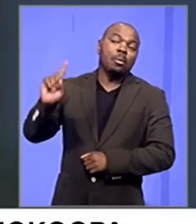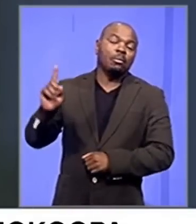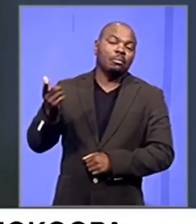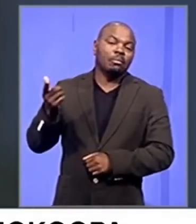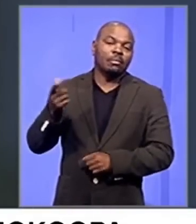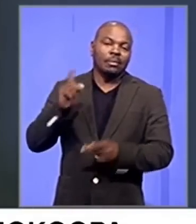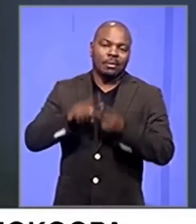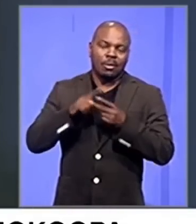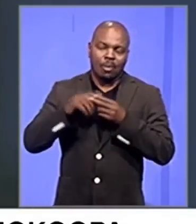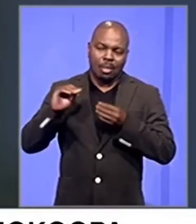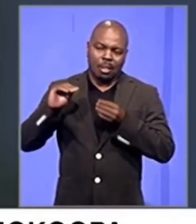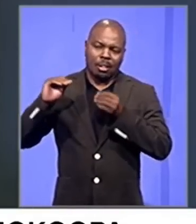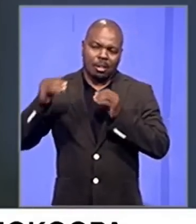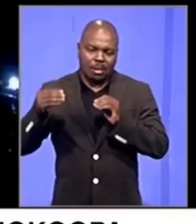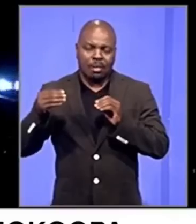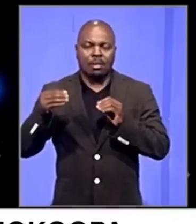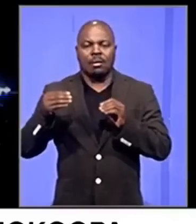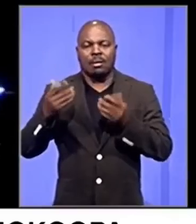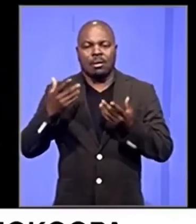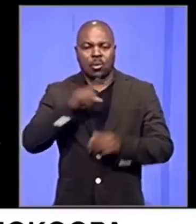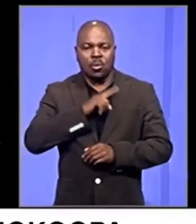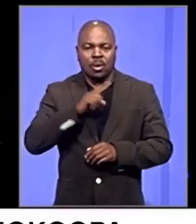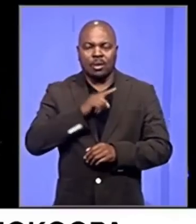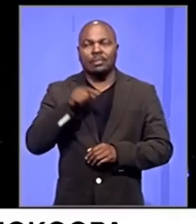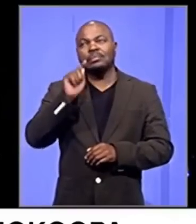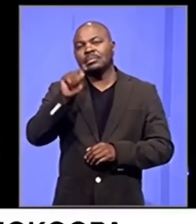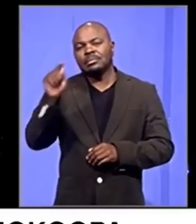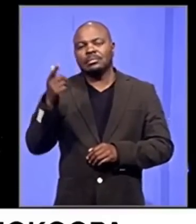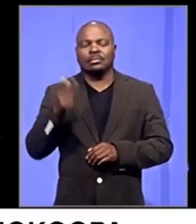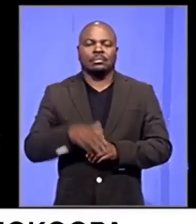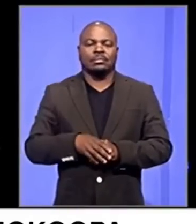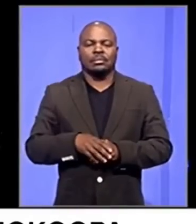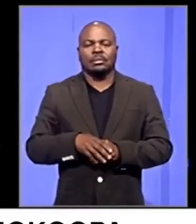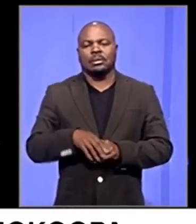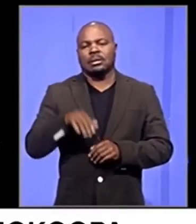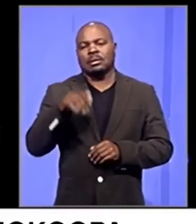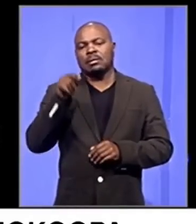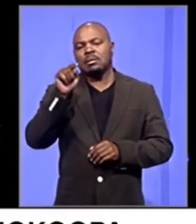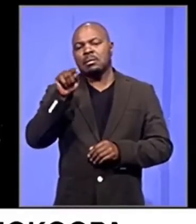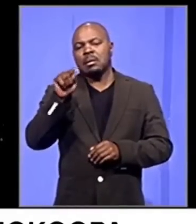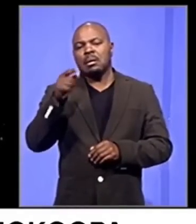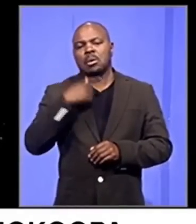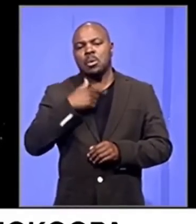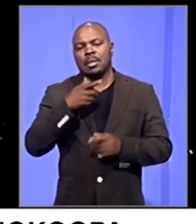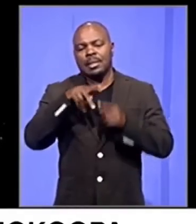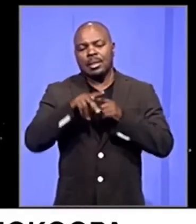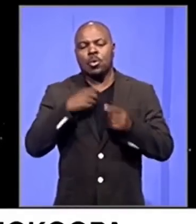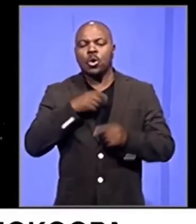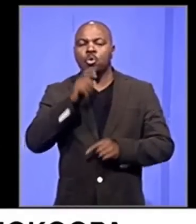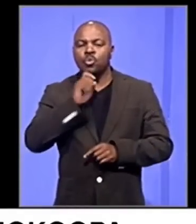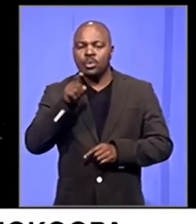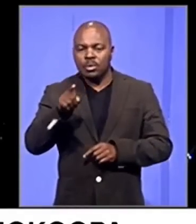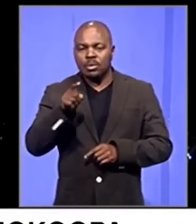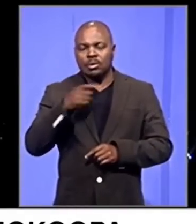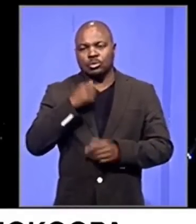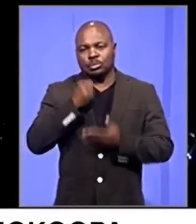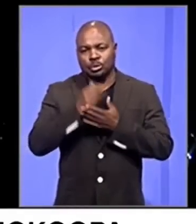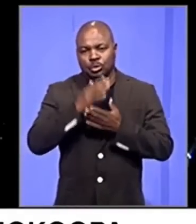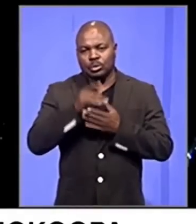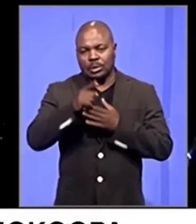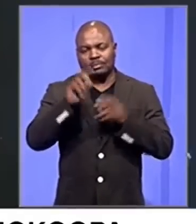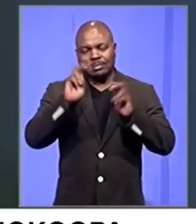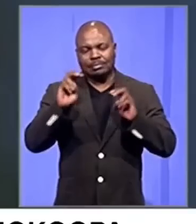you introduce as a result of the elevated UCLF is the instrument that you use is the intensification